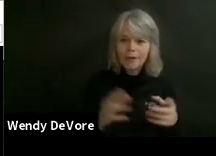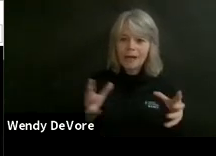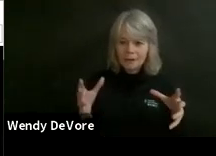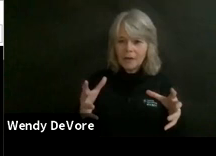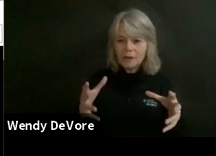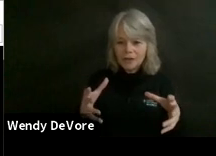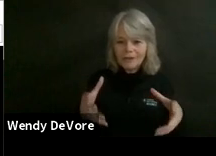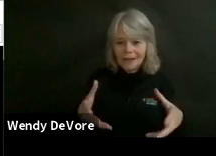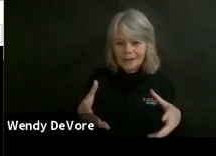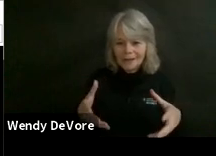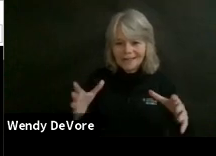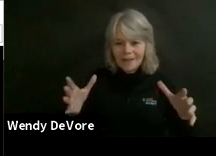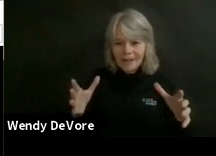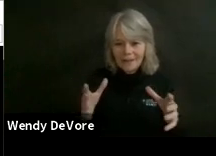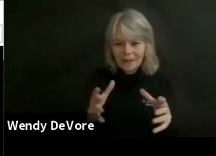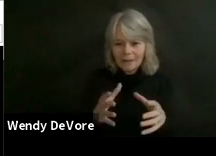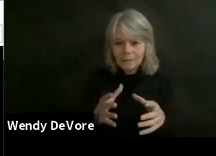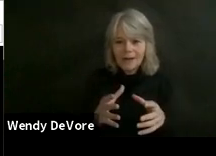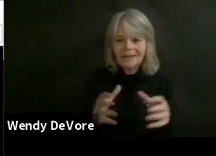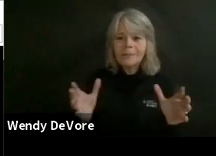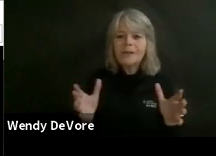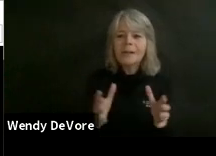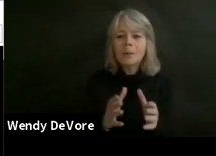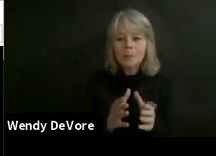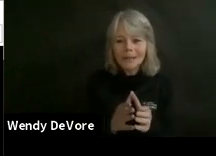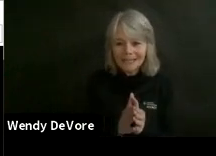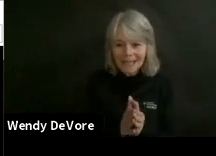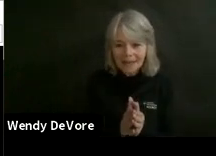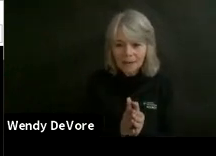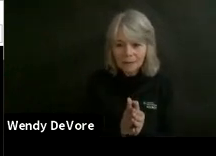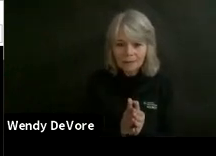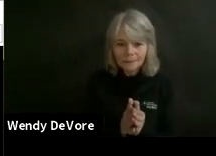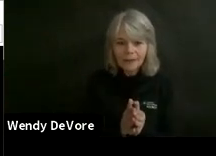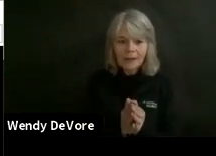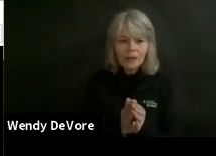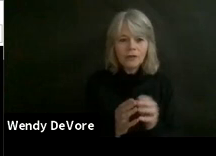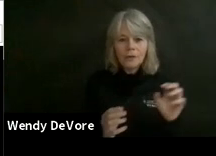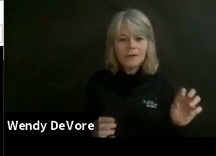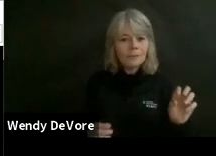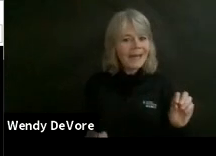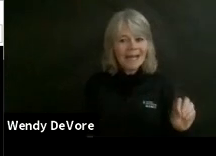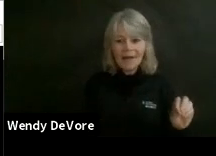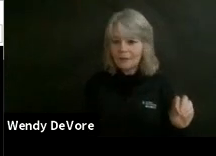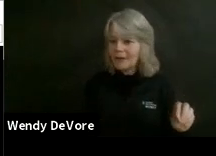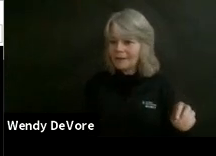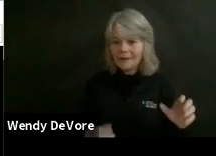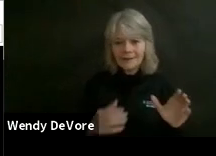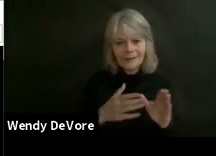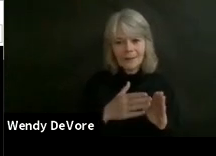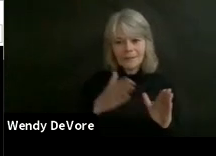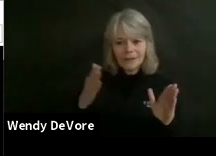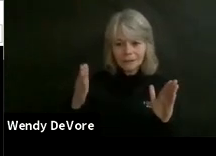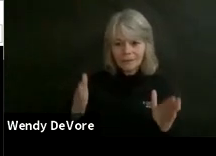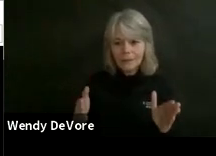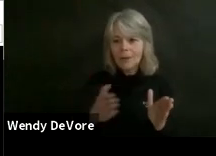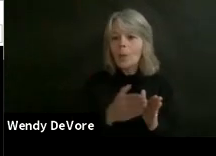interpreter, just understand that the proximity will be a lot closer. So this might not fit the